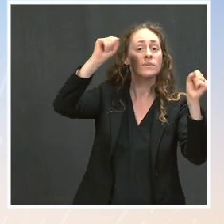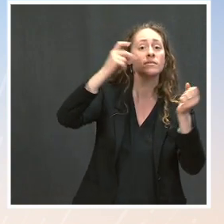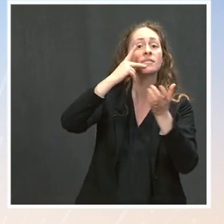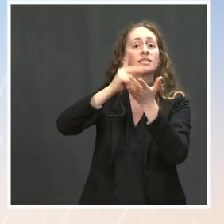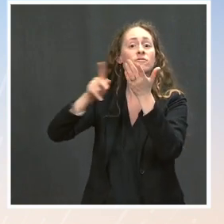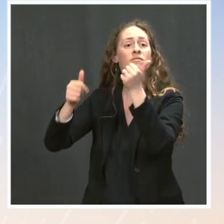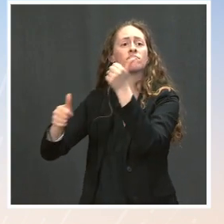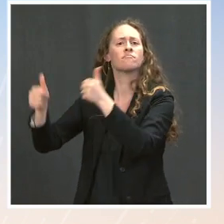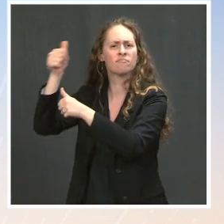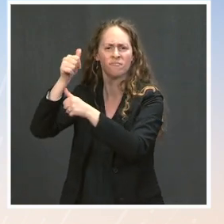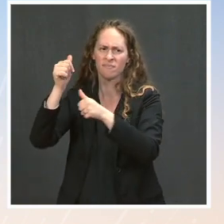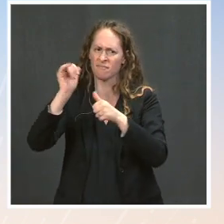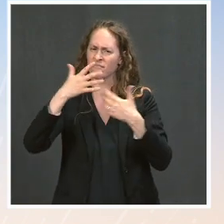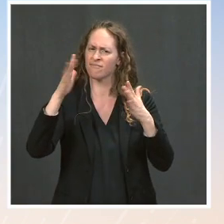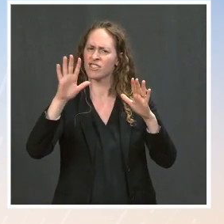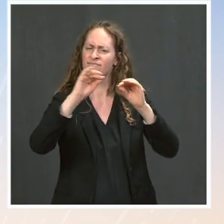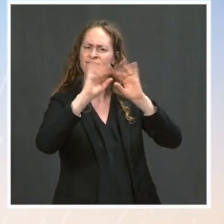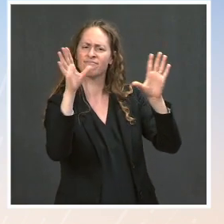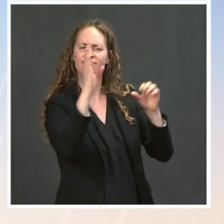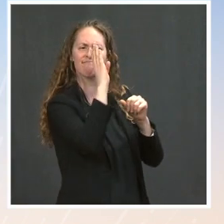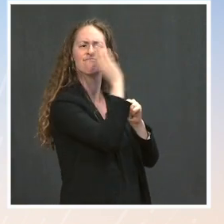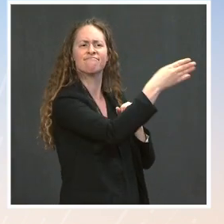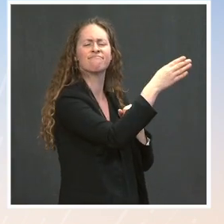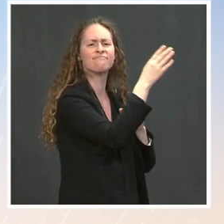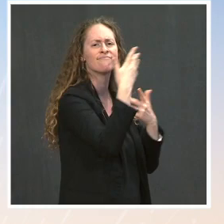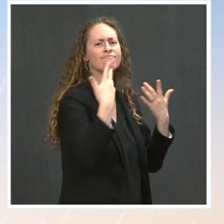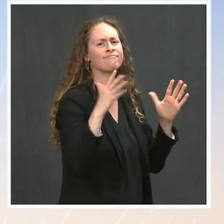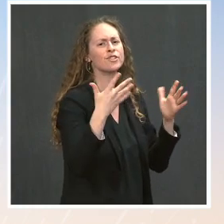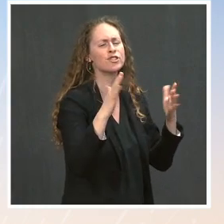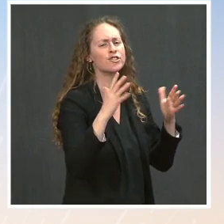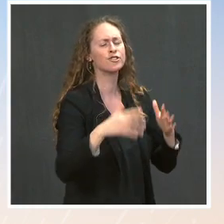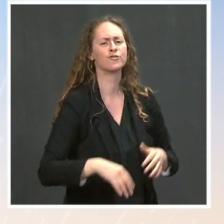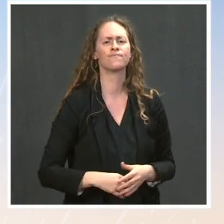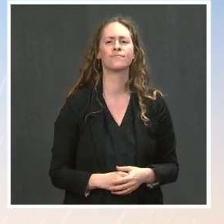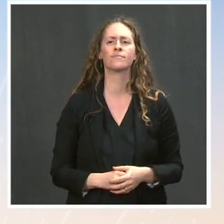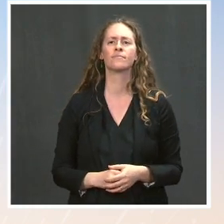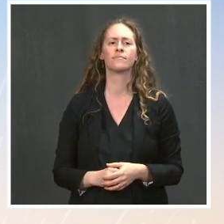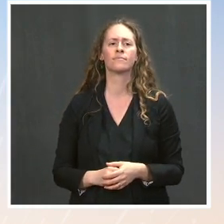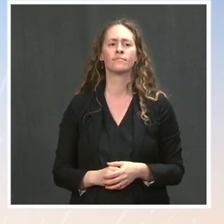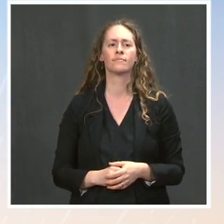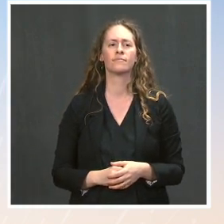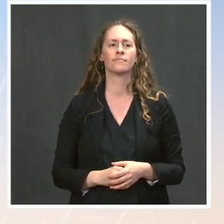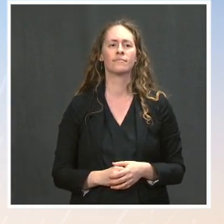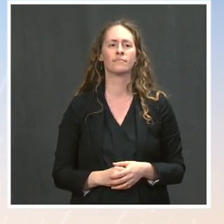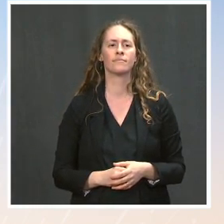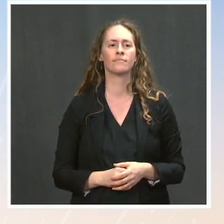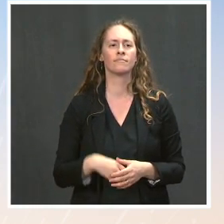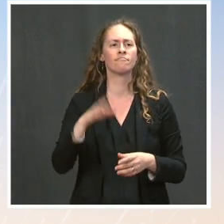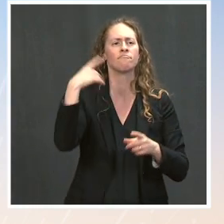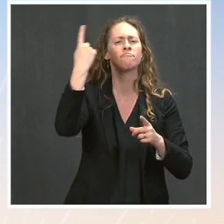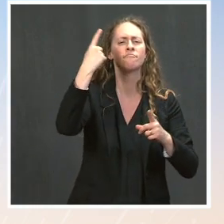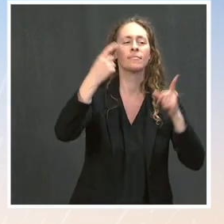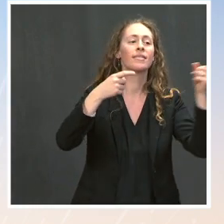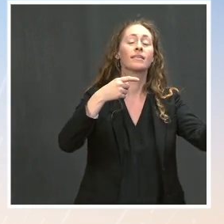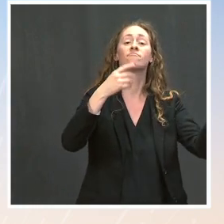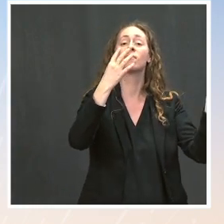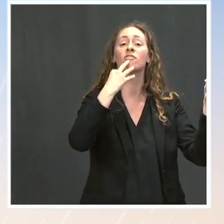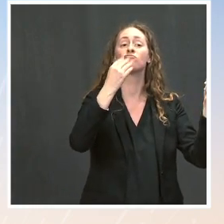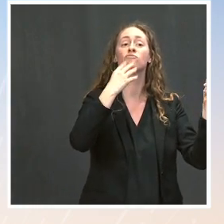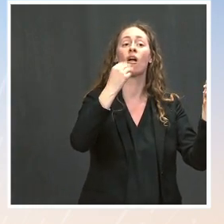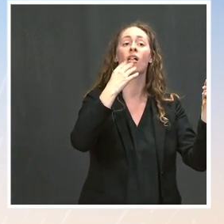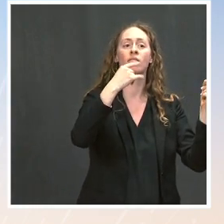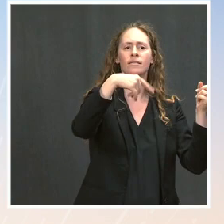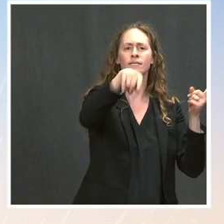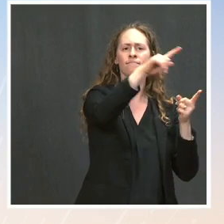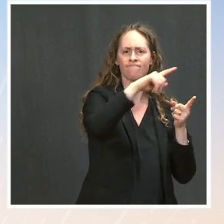conveying that clearly. One last question for you. You have some visitors this week from Israel, an intelligence group, I think led by